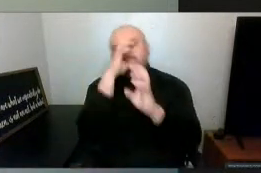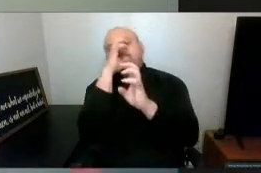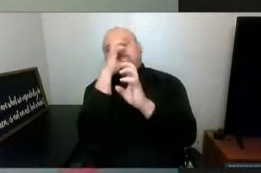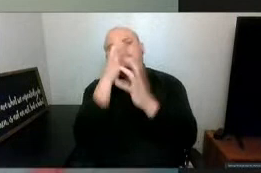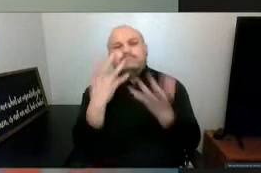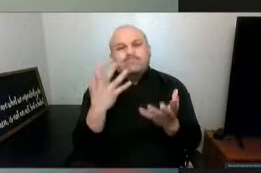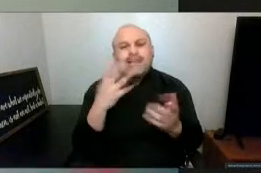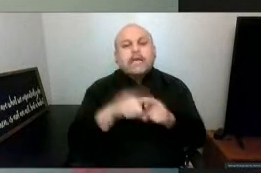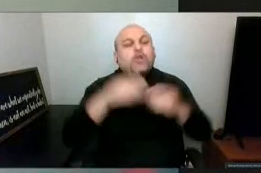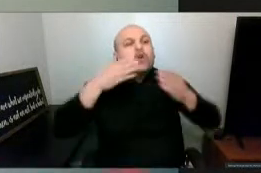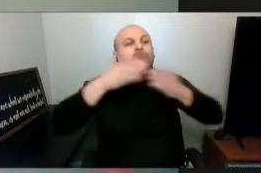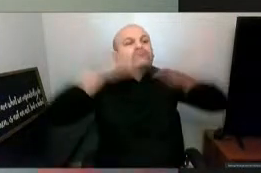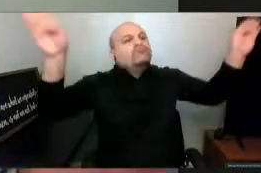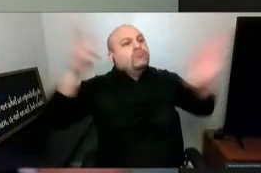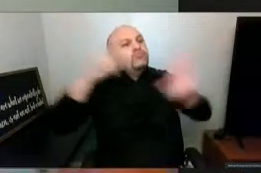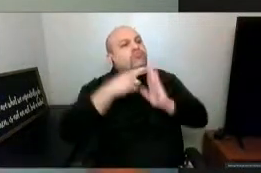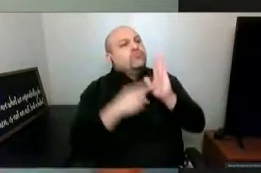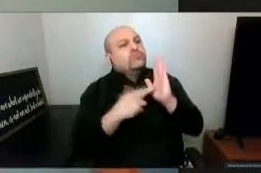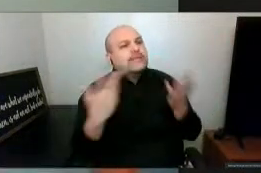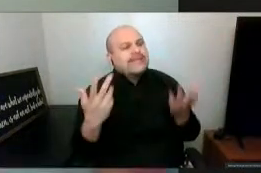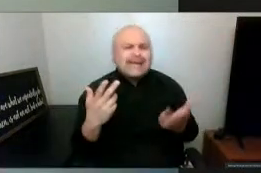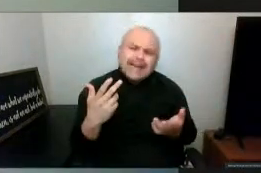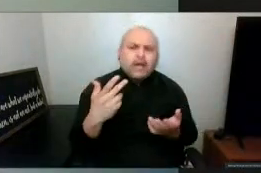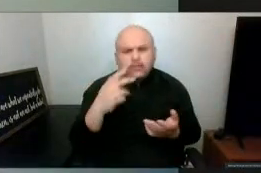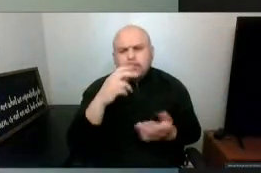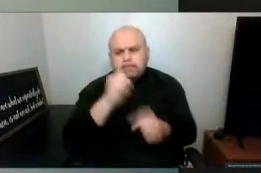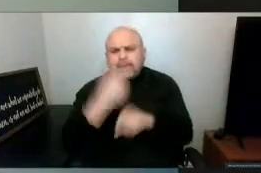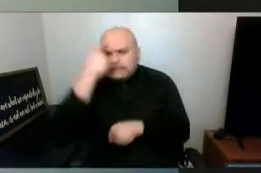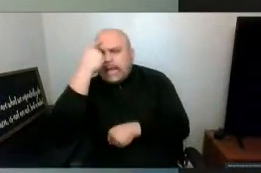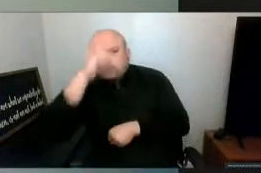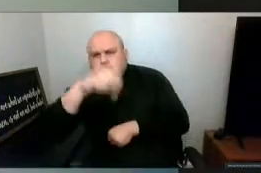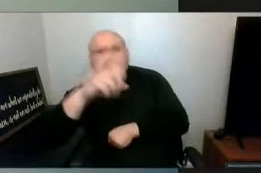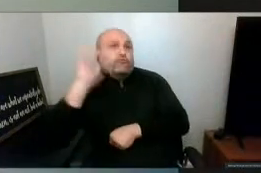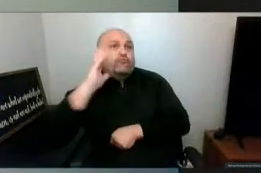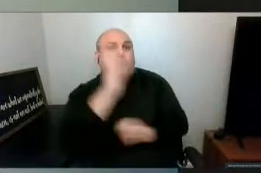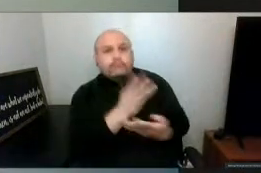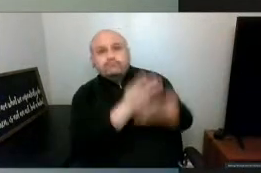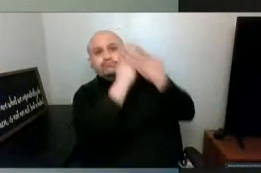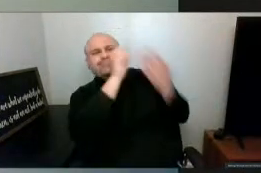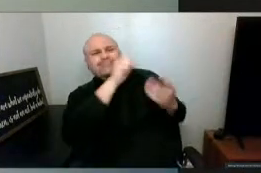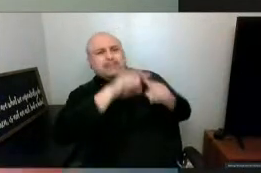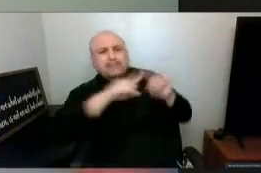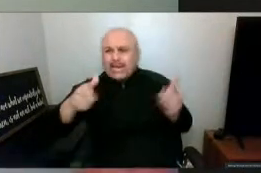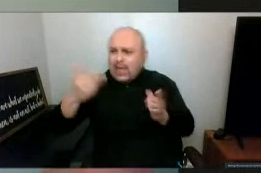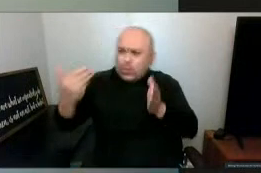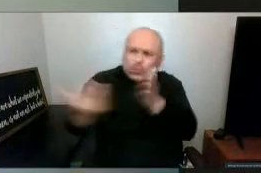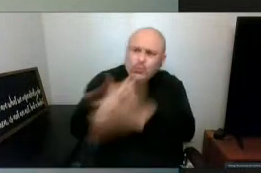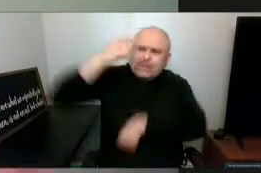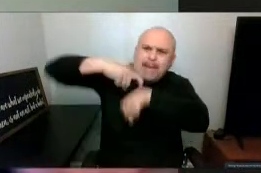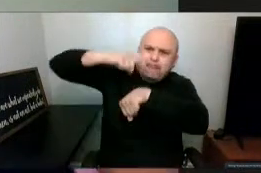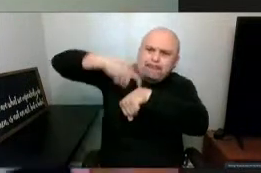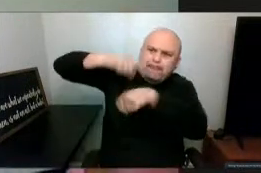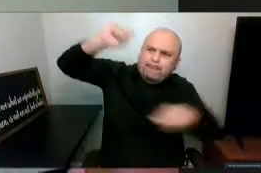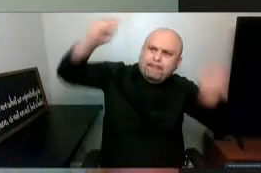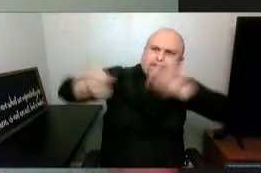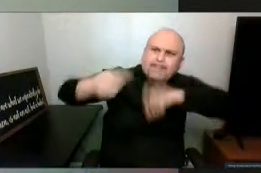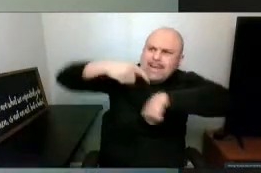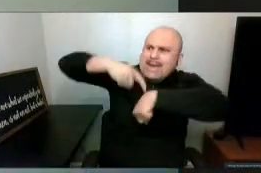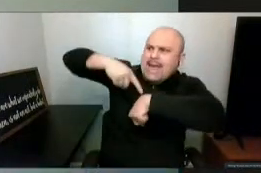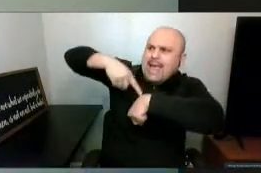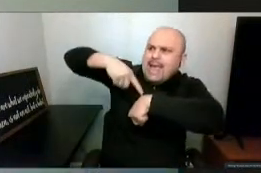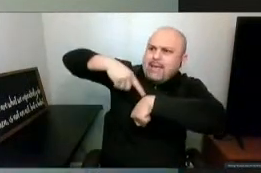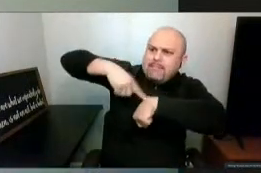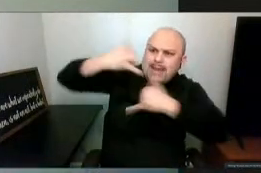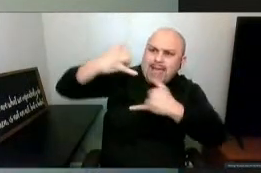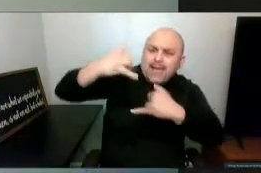rule, may make some sense from a prior era, but in the modern era, the time from when they had that justice